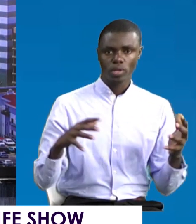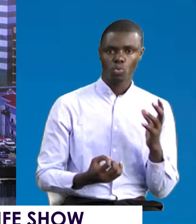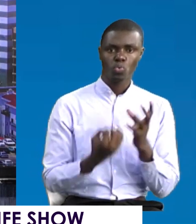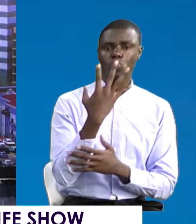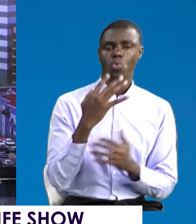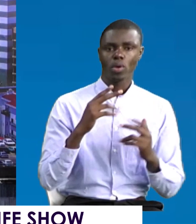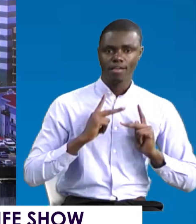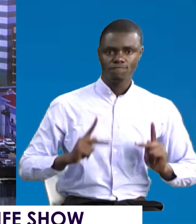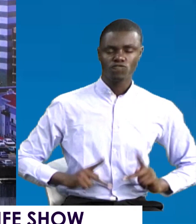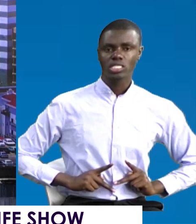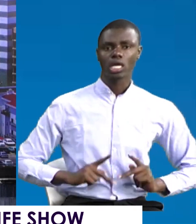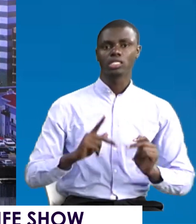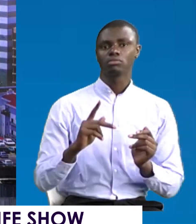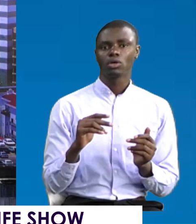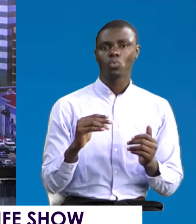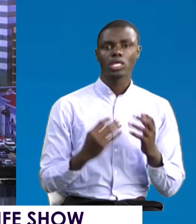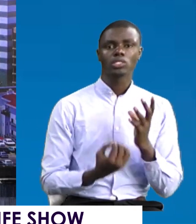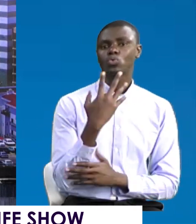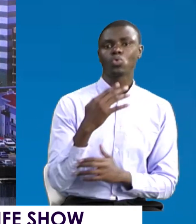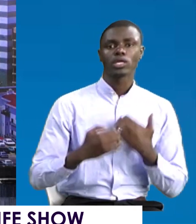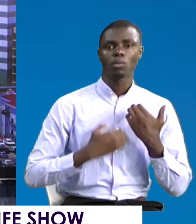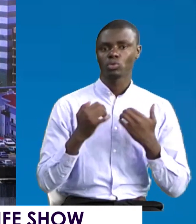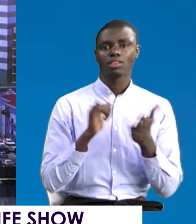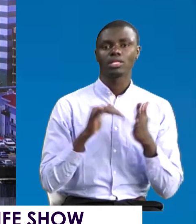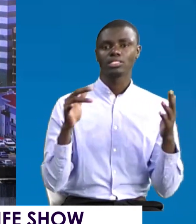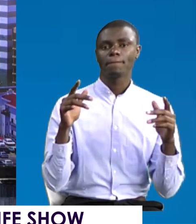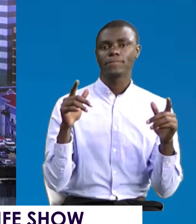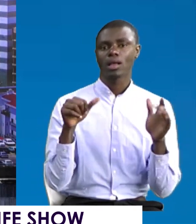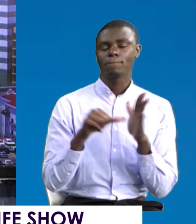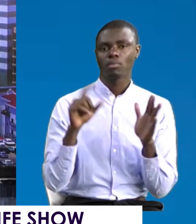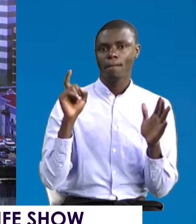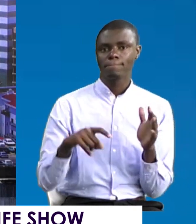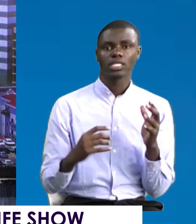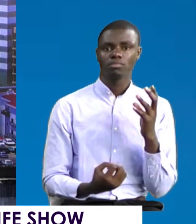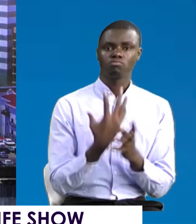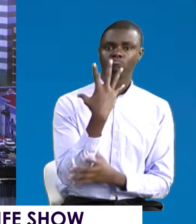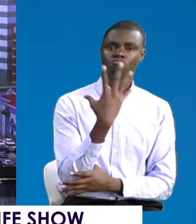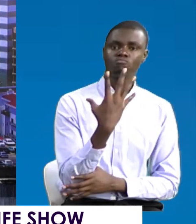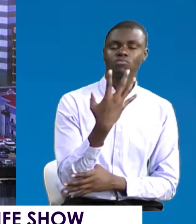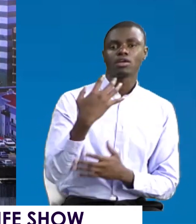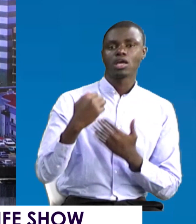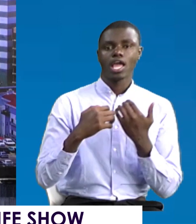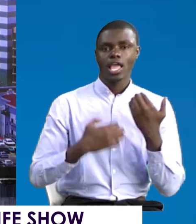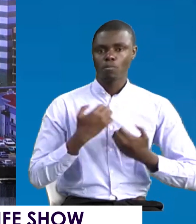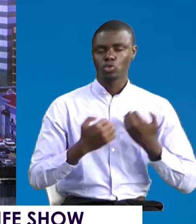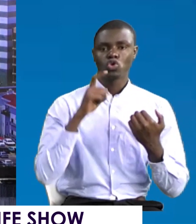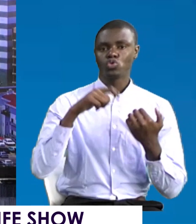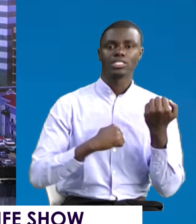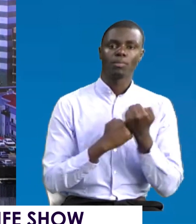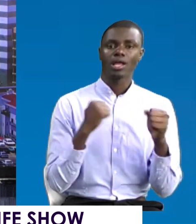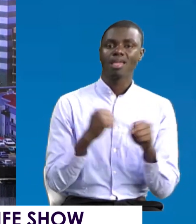growing emotionally. That is a big error. We need to be raised up emotionally. We need support. You cannot